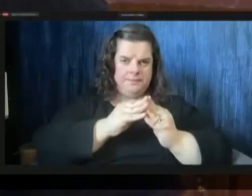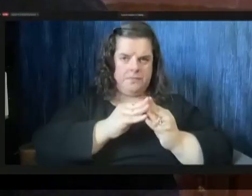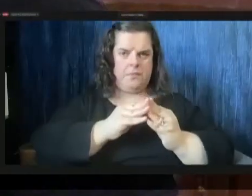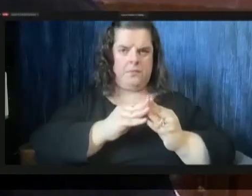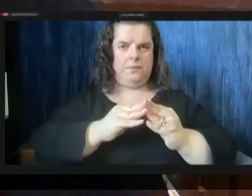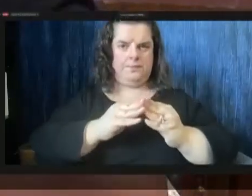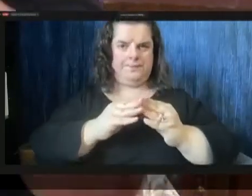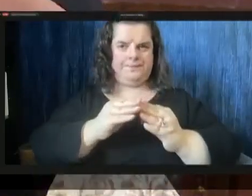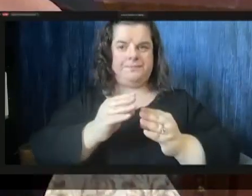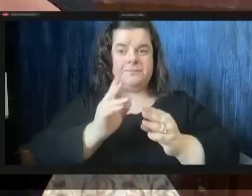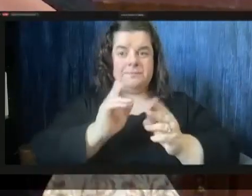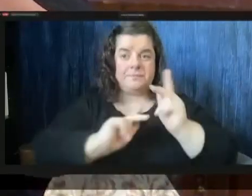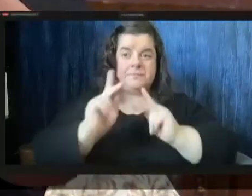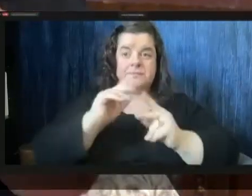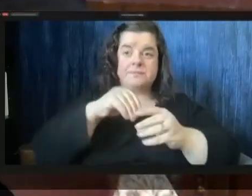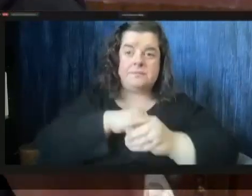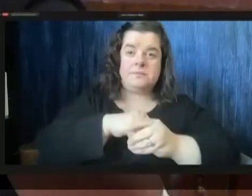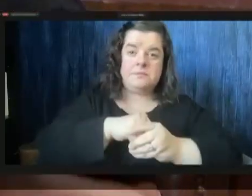in